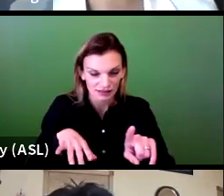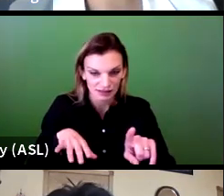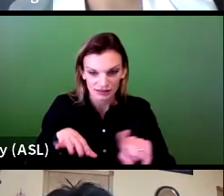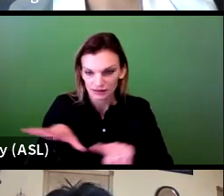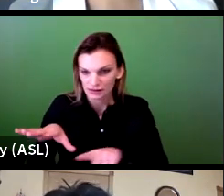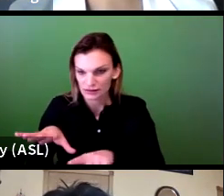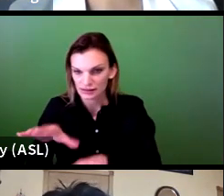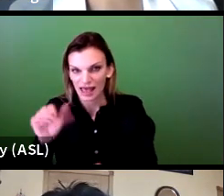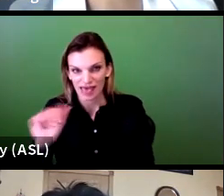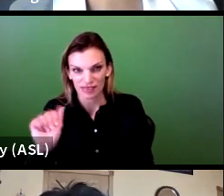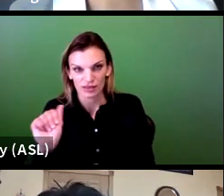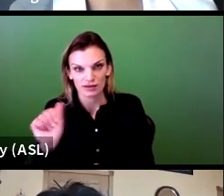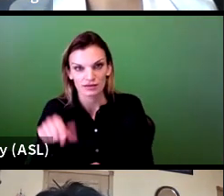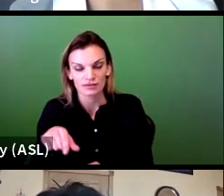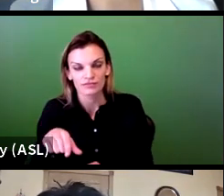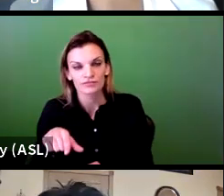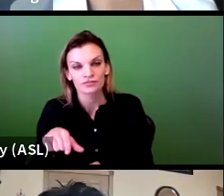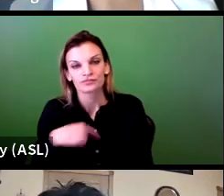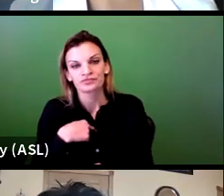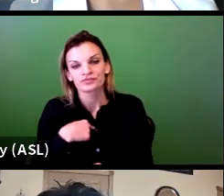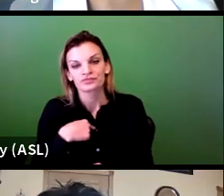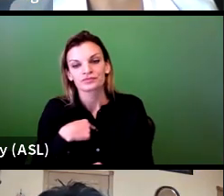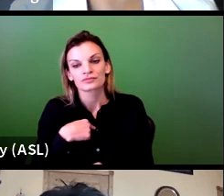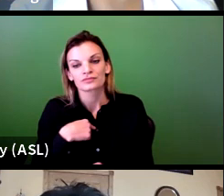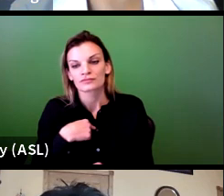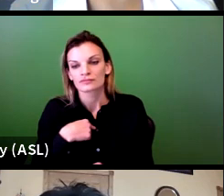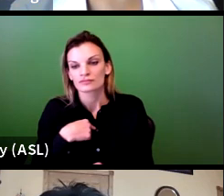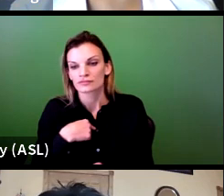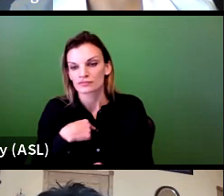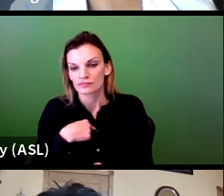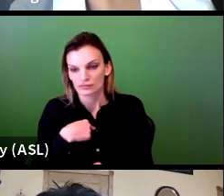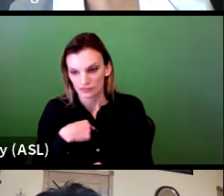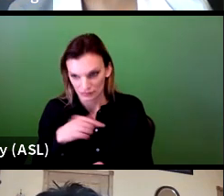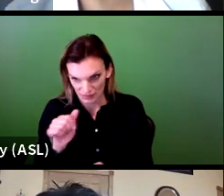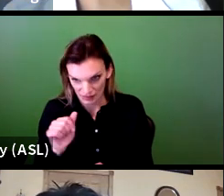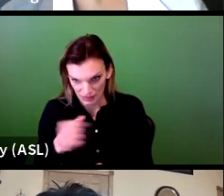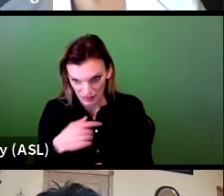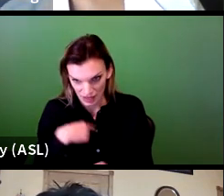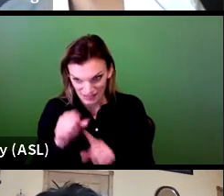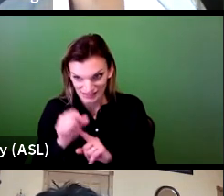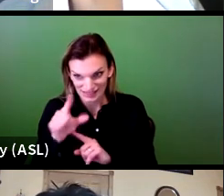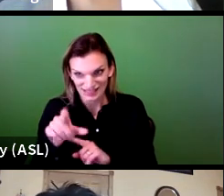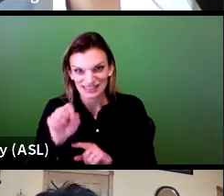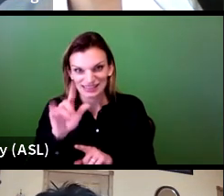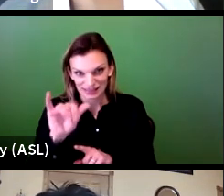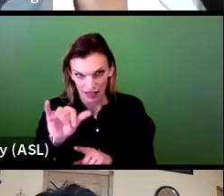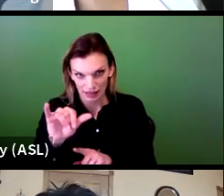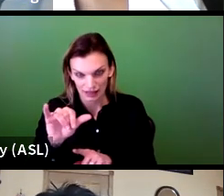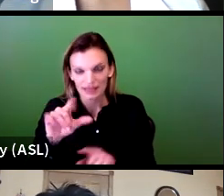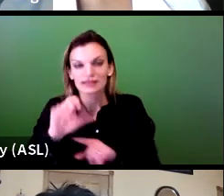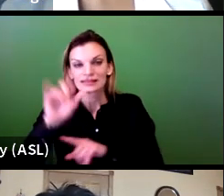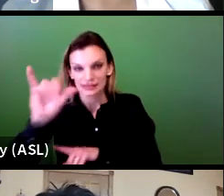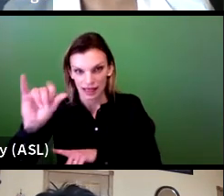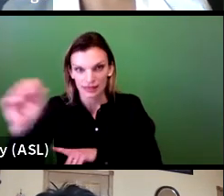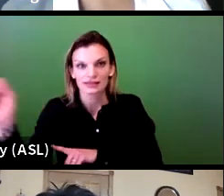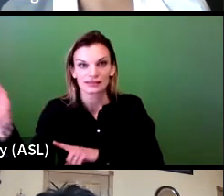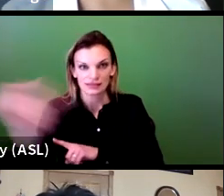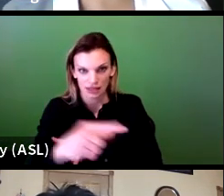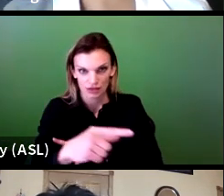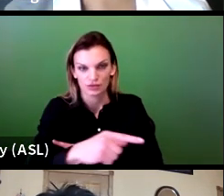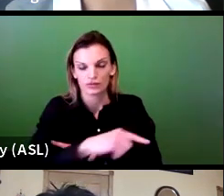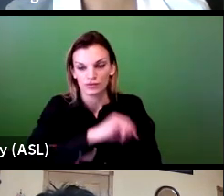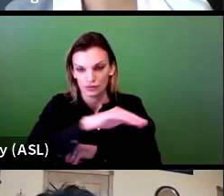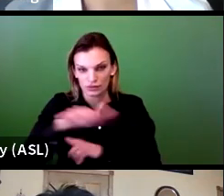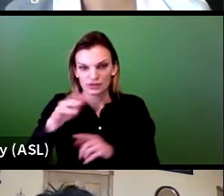just want to say, I sent out Sally, I sent to Sally, then Sally sent them out to you guys, some just